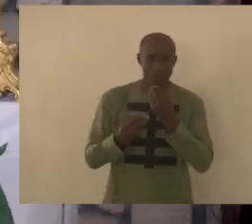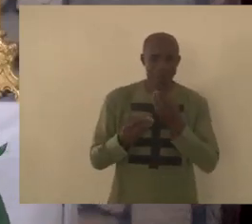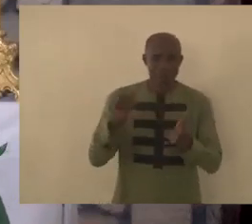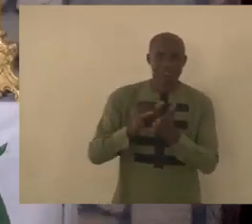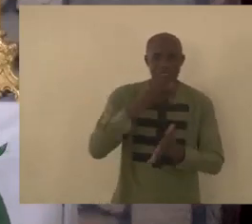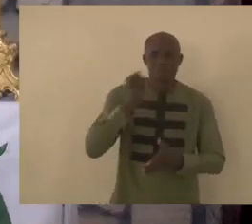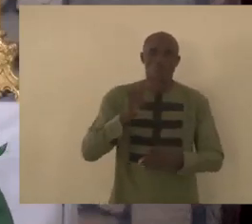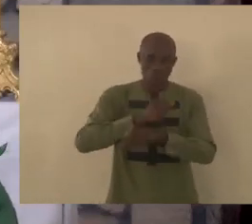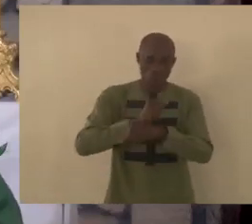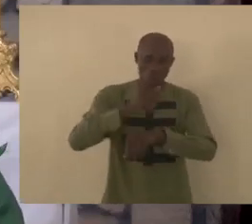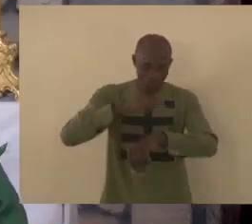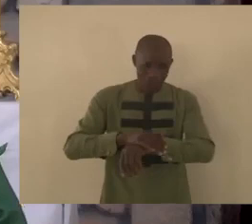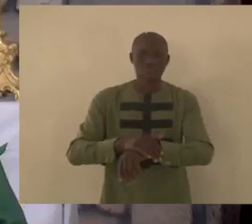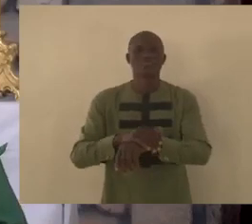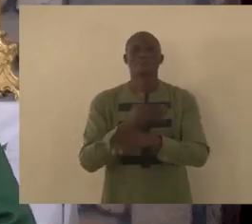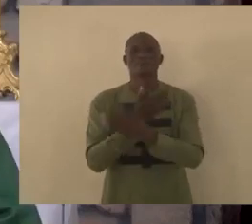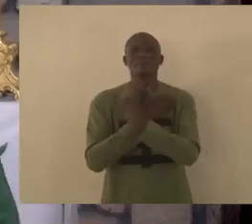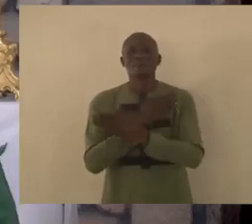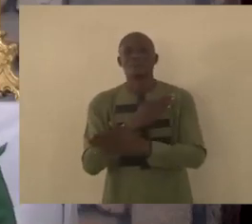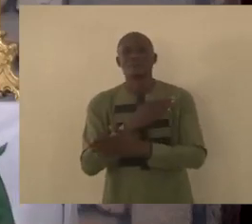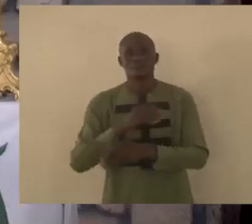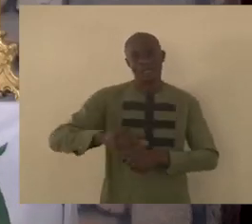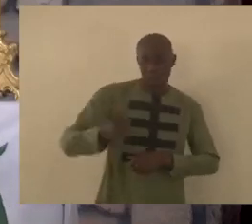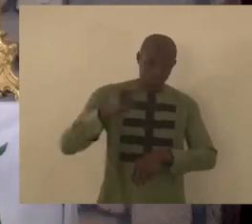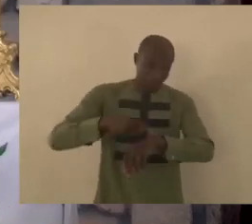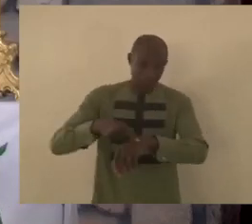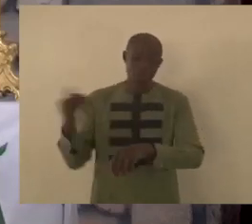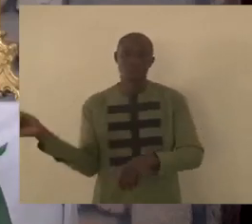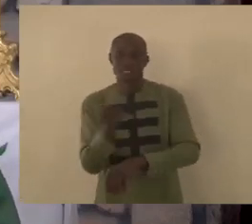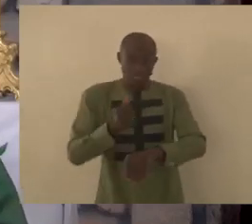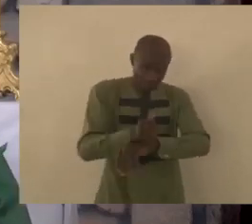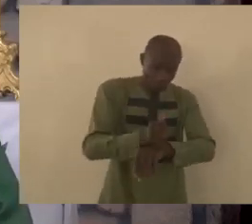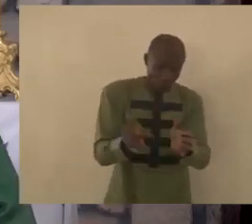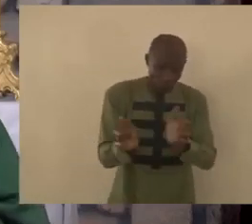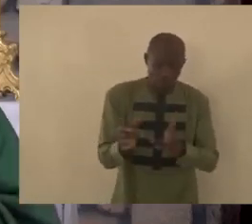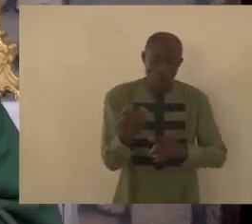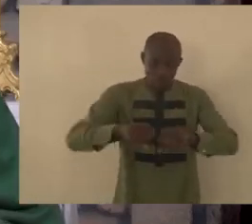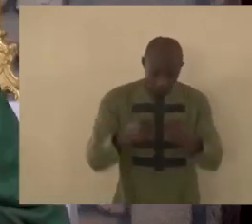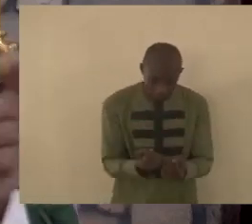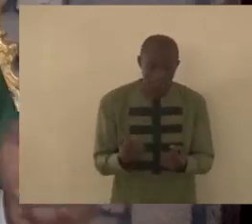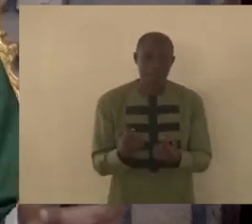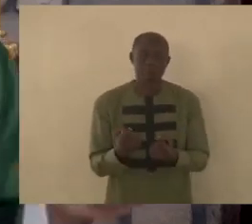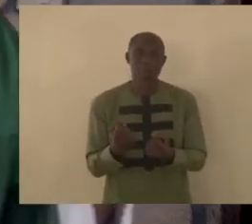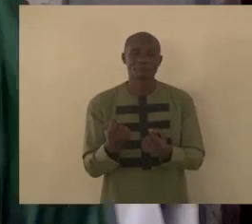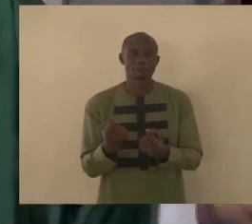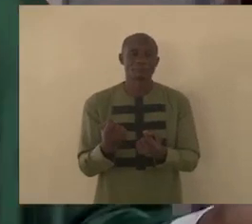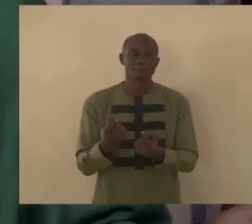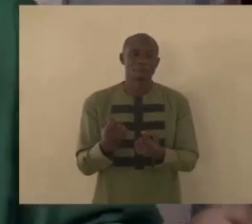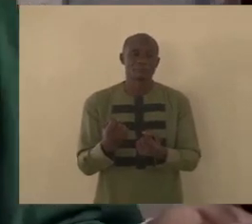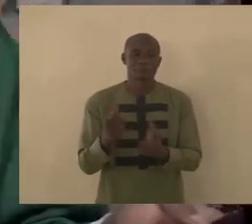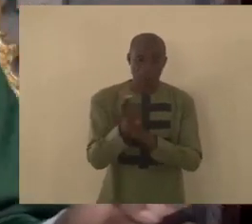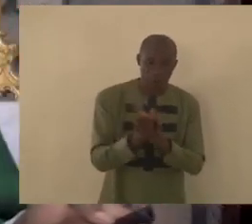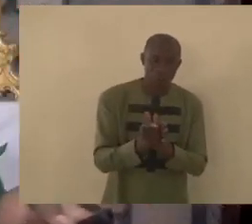that was what? Working on the Sabbath. On another occasion, they accused Jesus of breaking the Sabbath because he healed